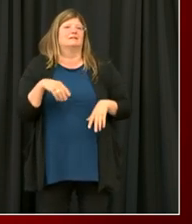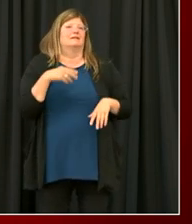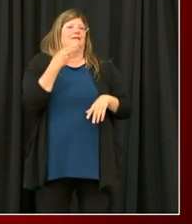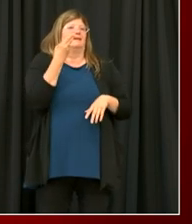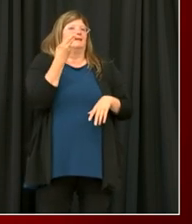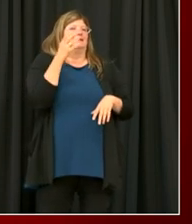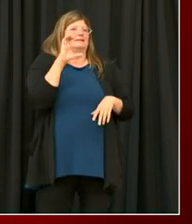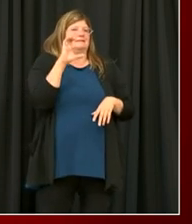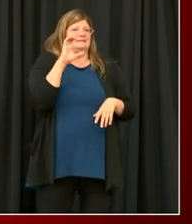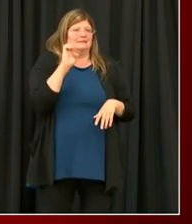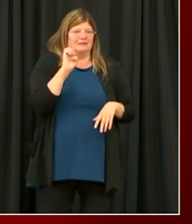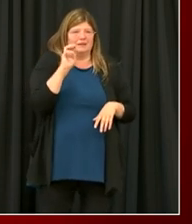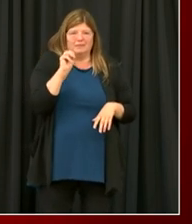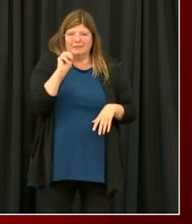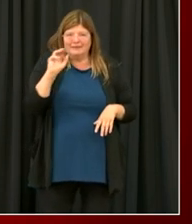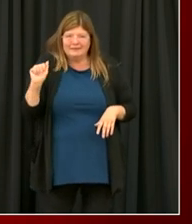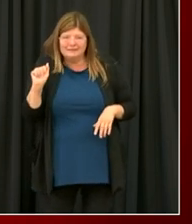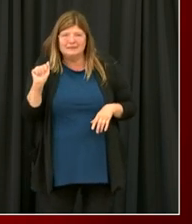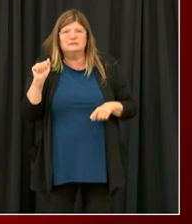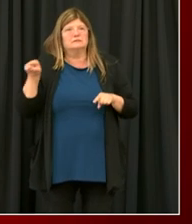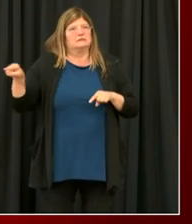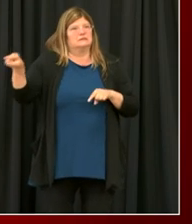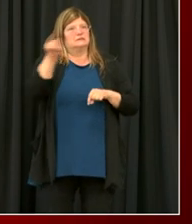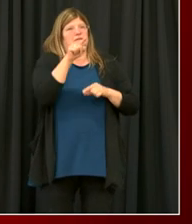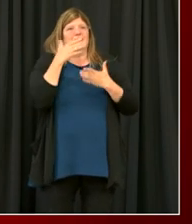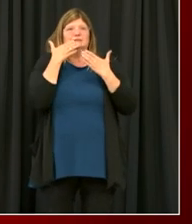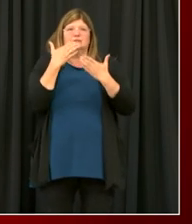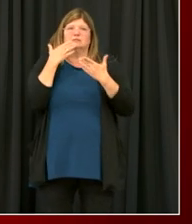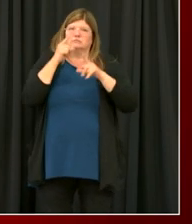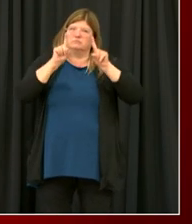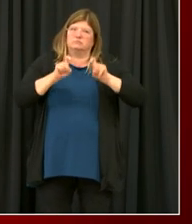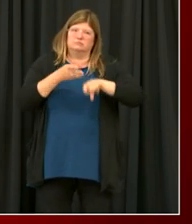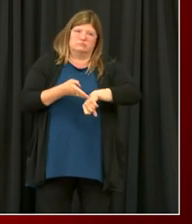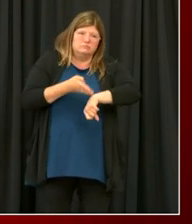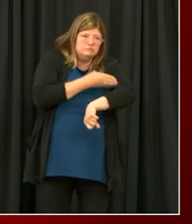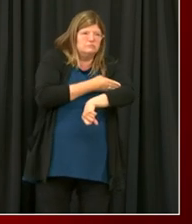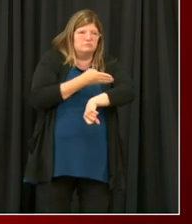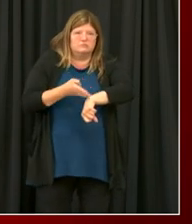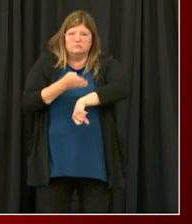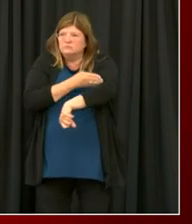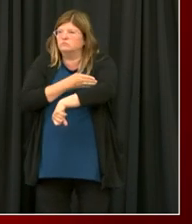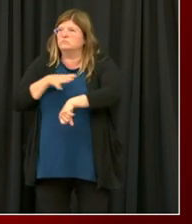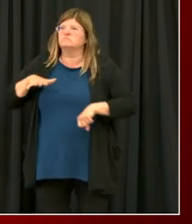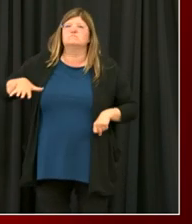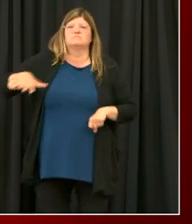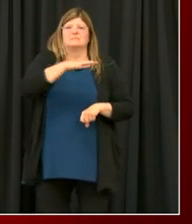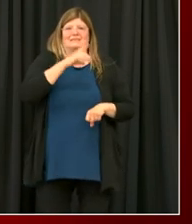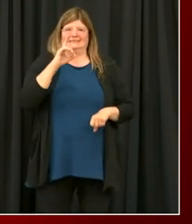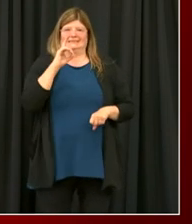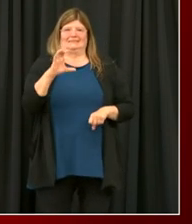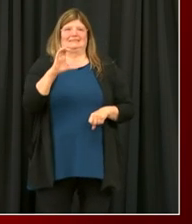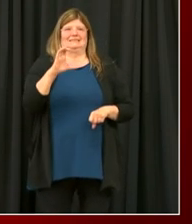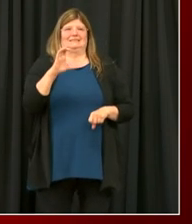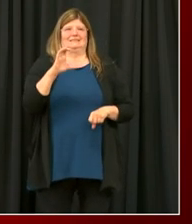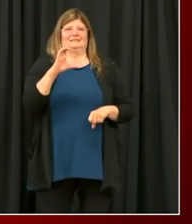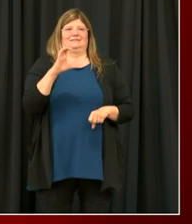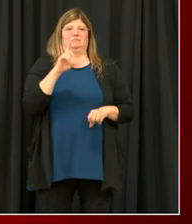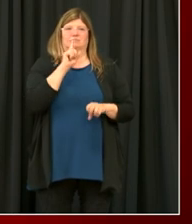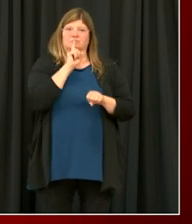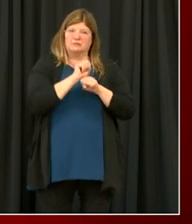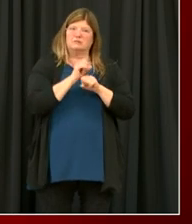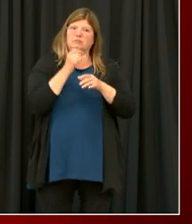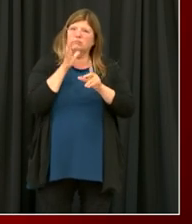for ramping up this testing at firehouses across the district. The sites have been very popular,